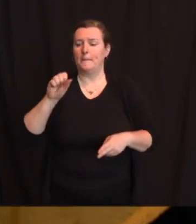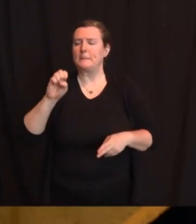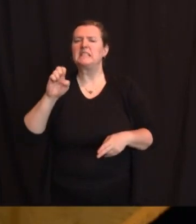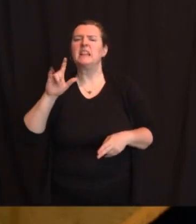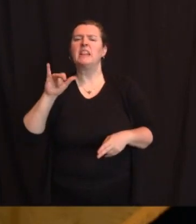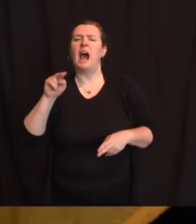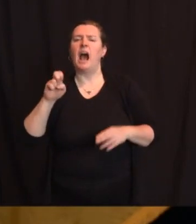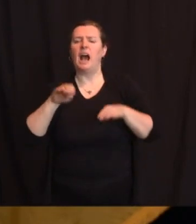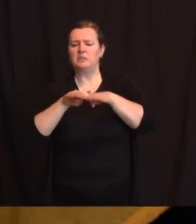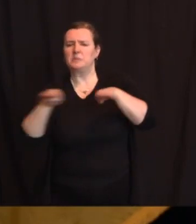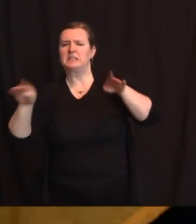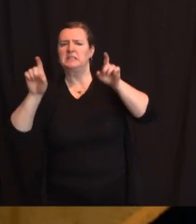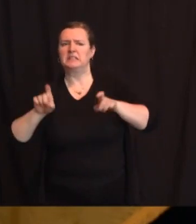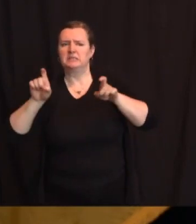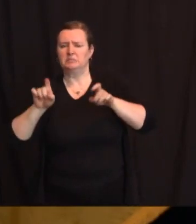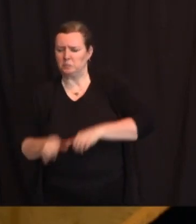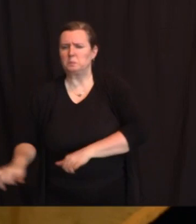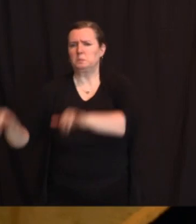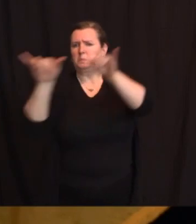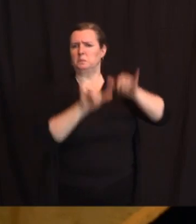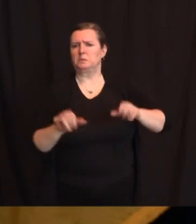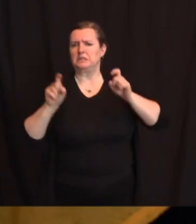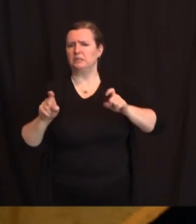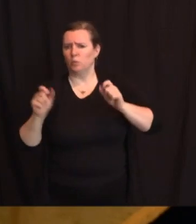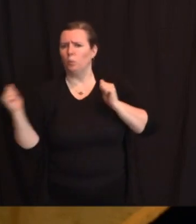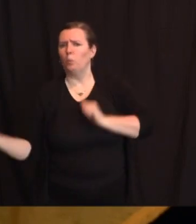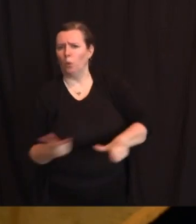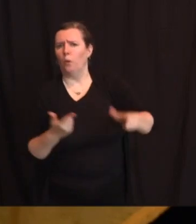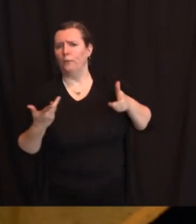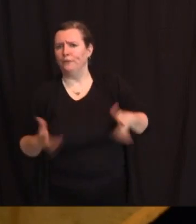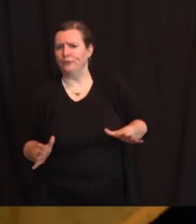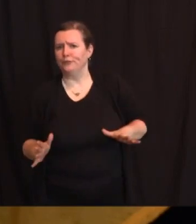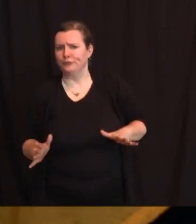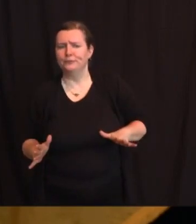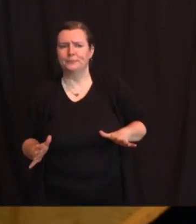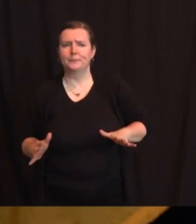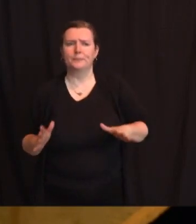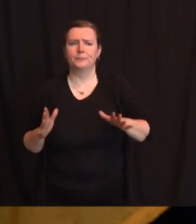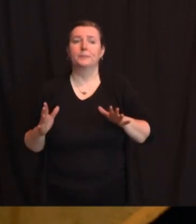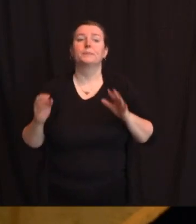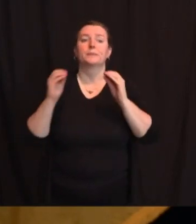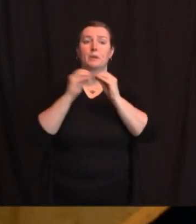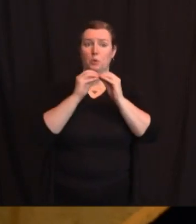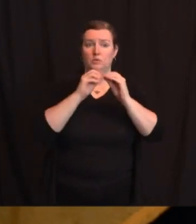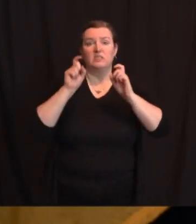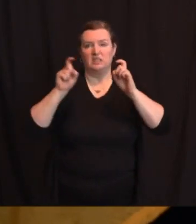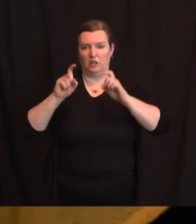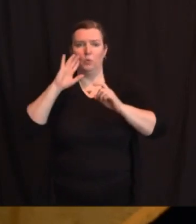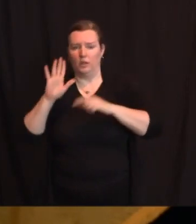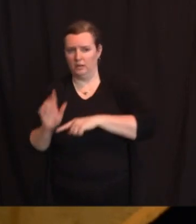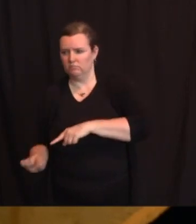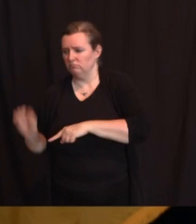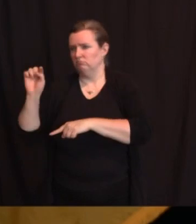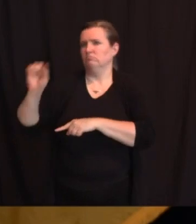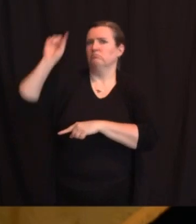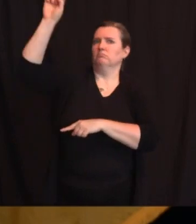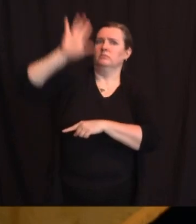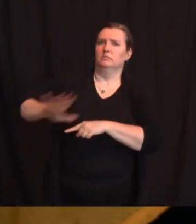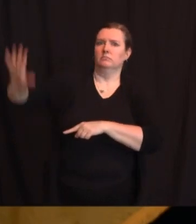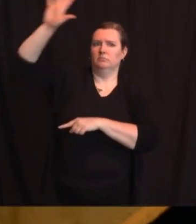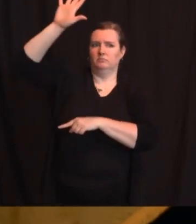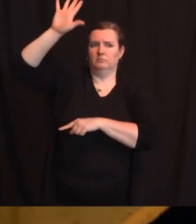76 additional facilities across the state are being tested universally this week.